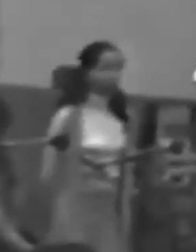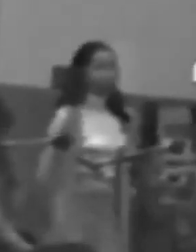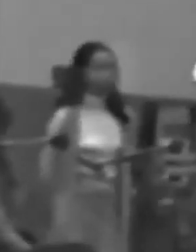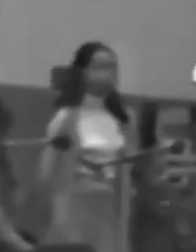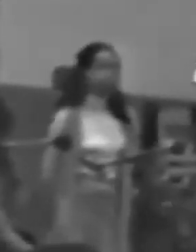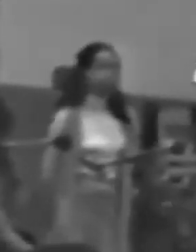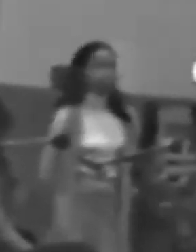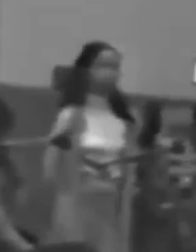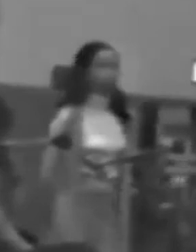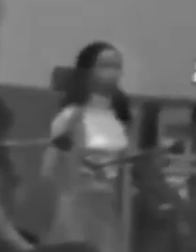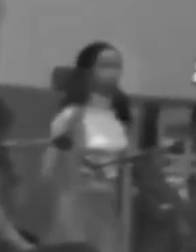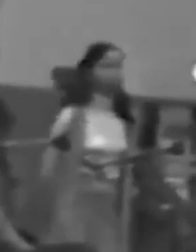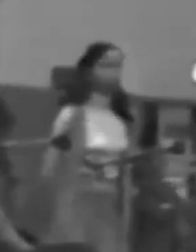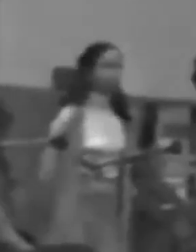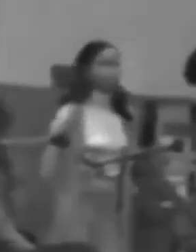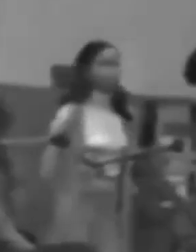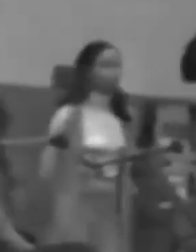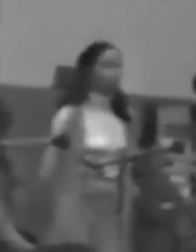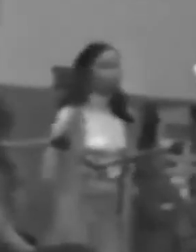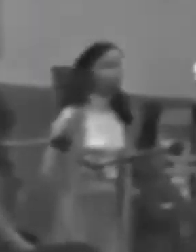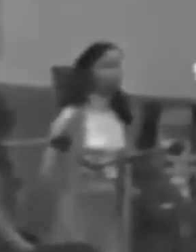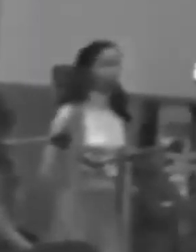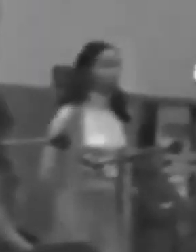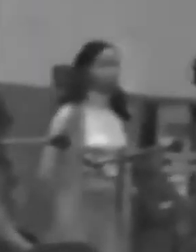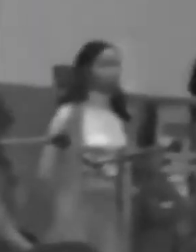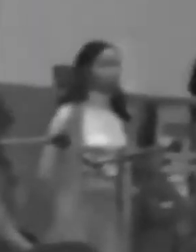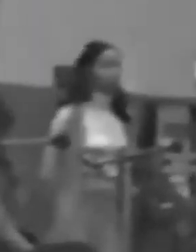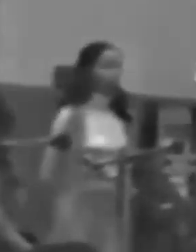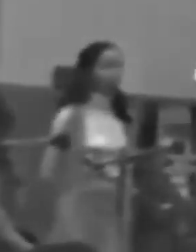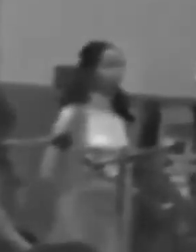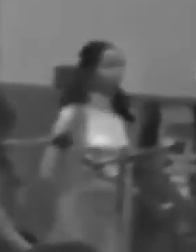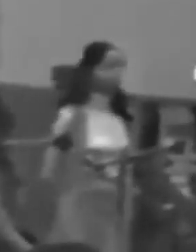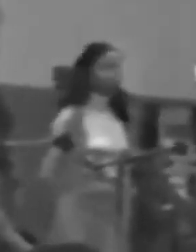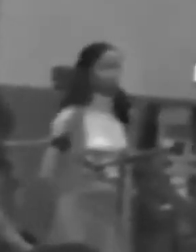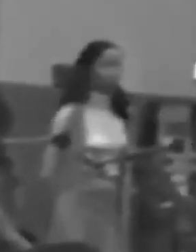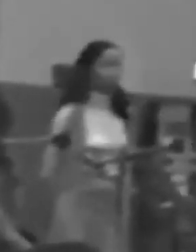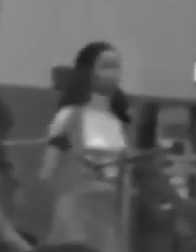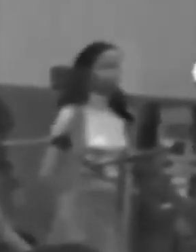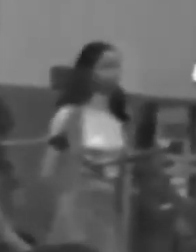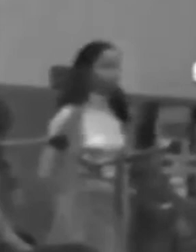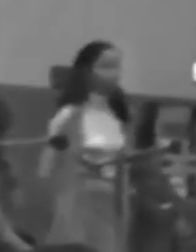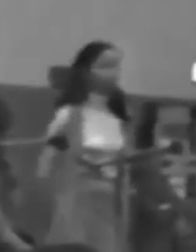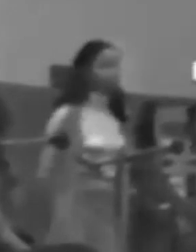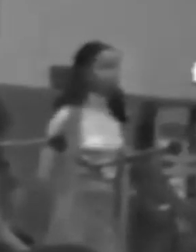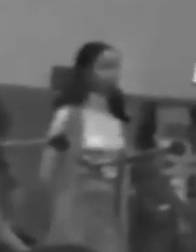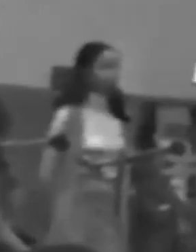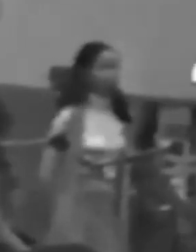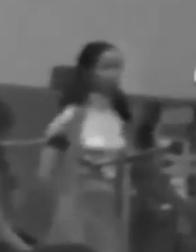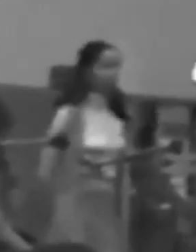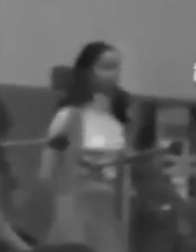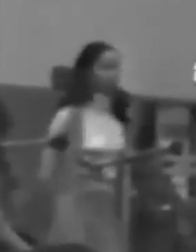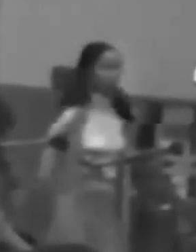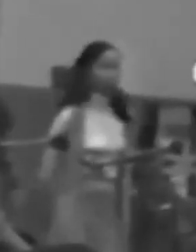people. And when you talk about divide and rule, divide and conquer, that's one of the age-old